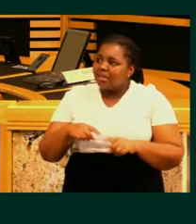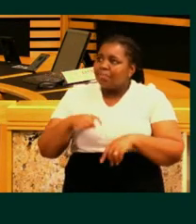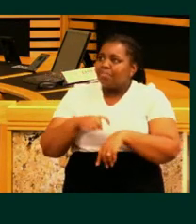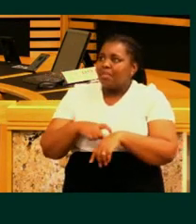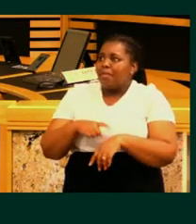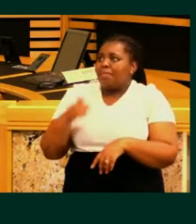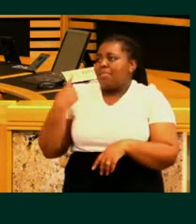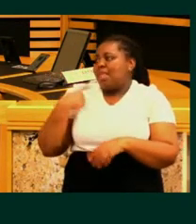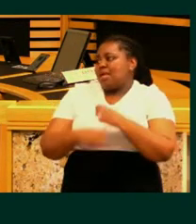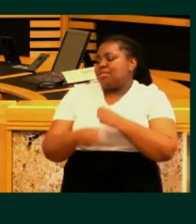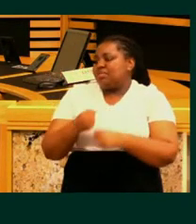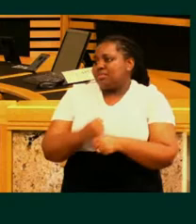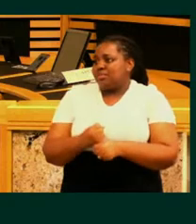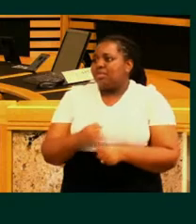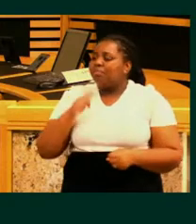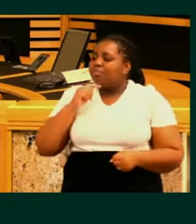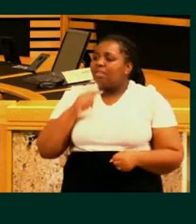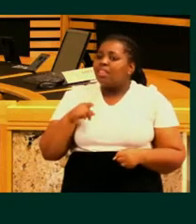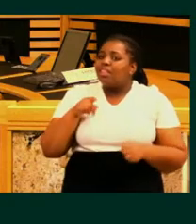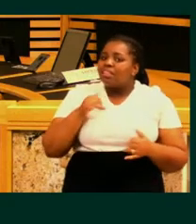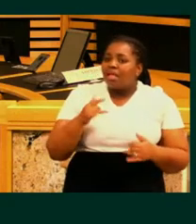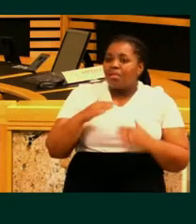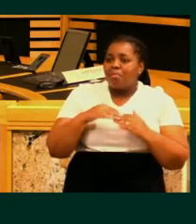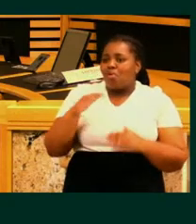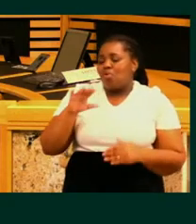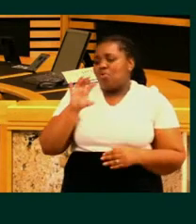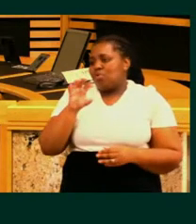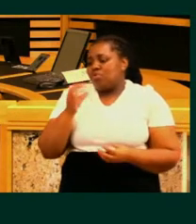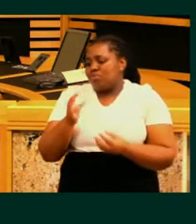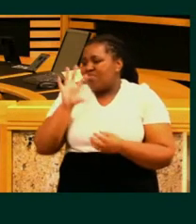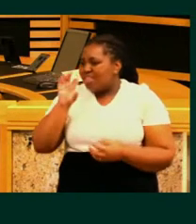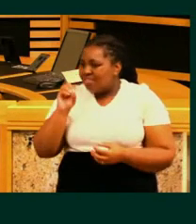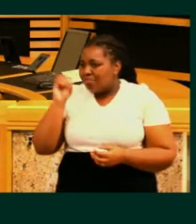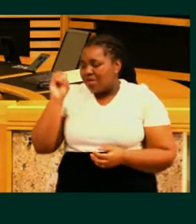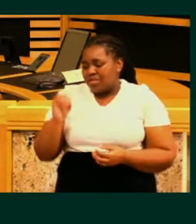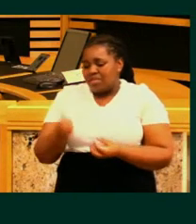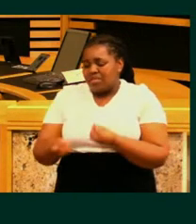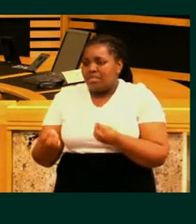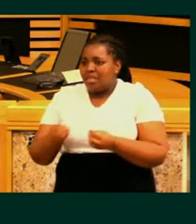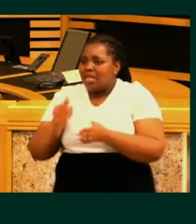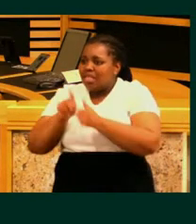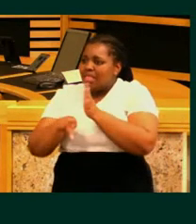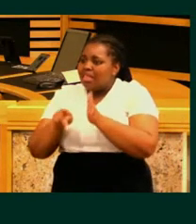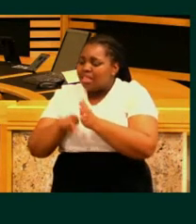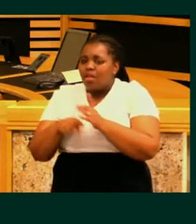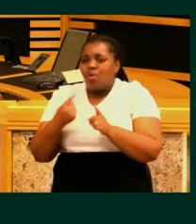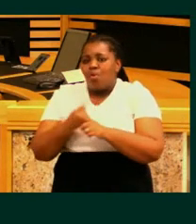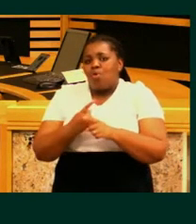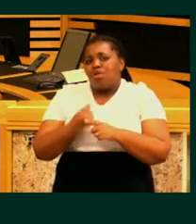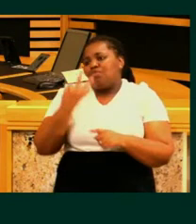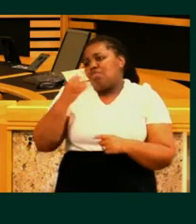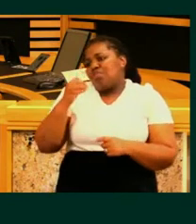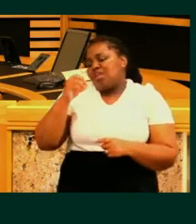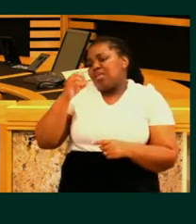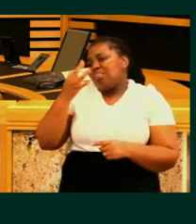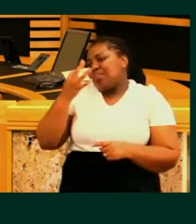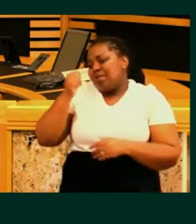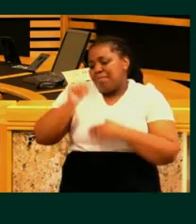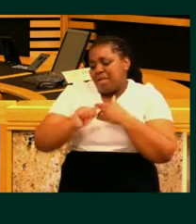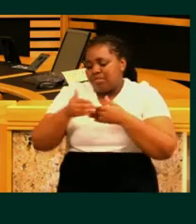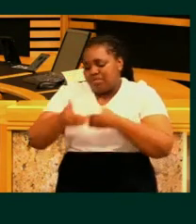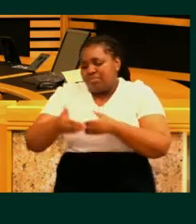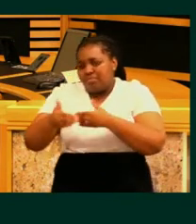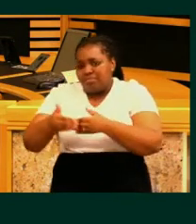year that translates to 50 more children killed over a 3mon per period violent crimes